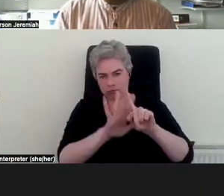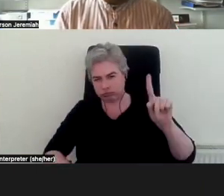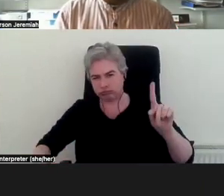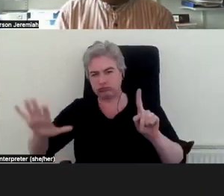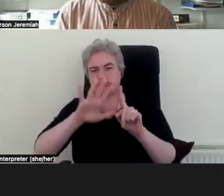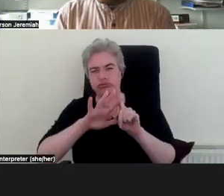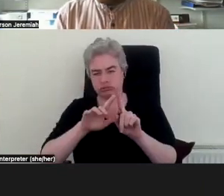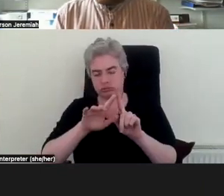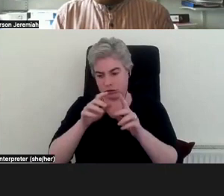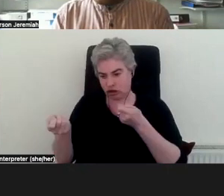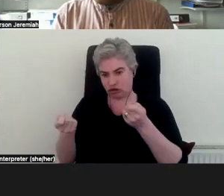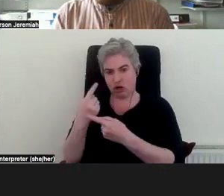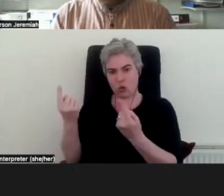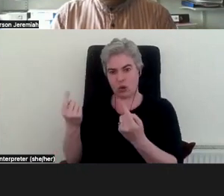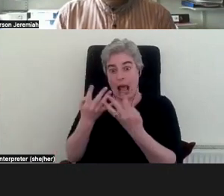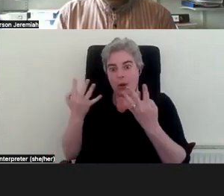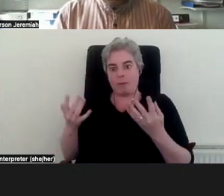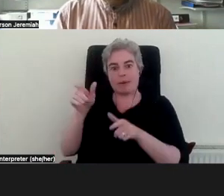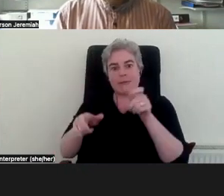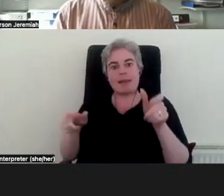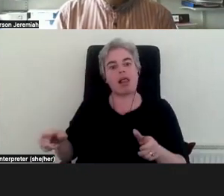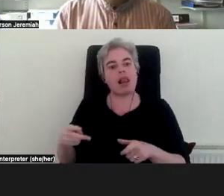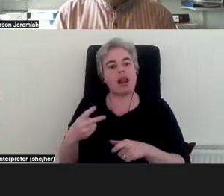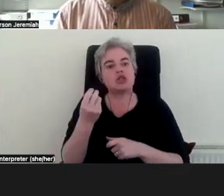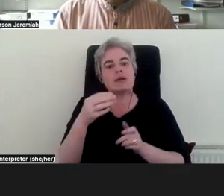million people, parts of